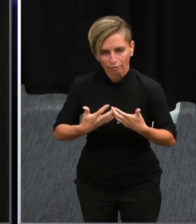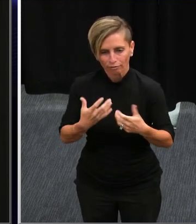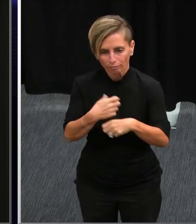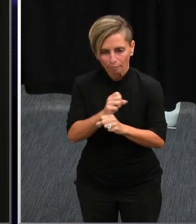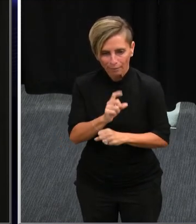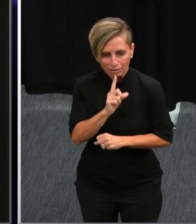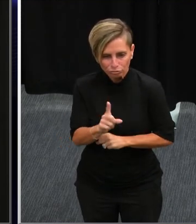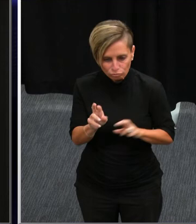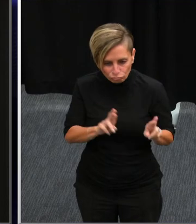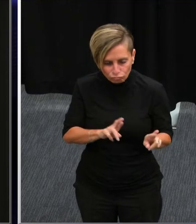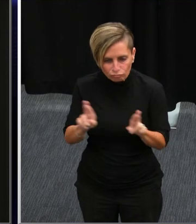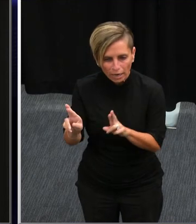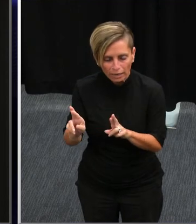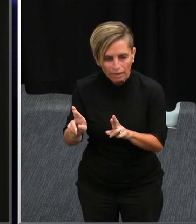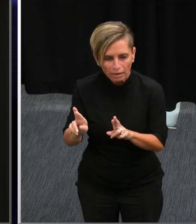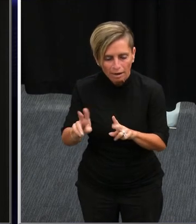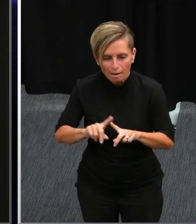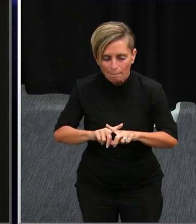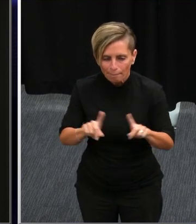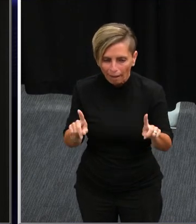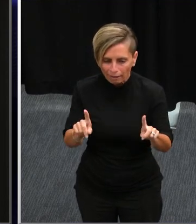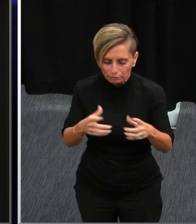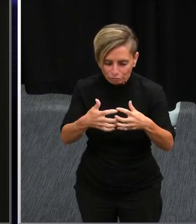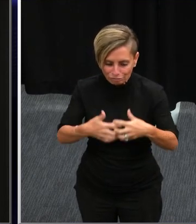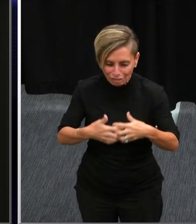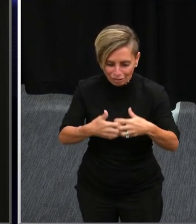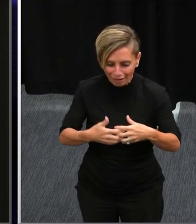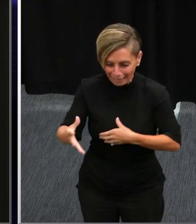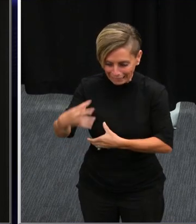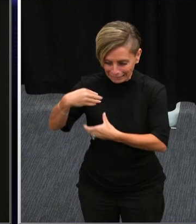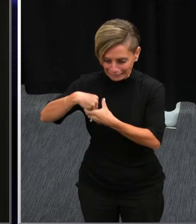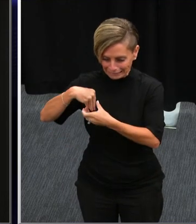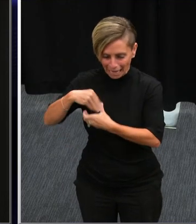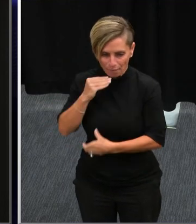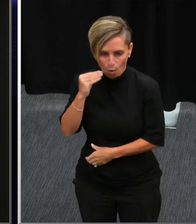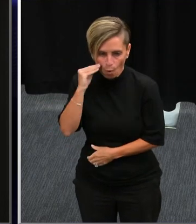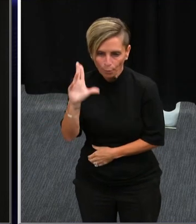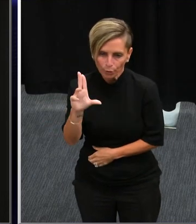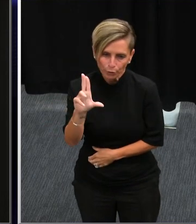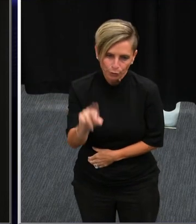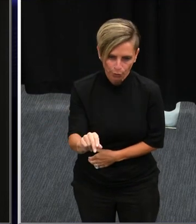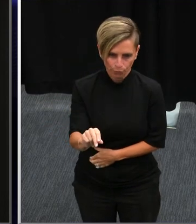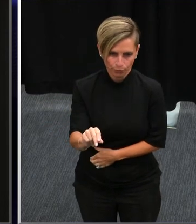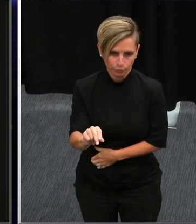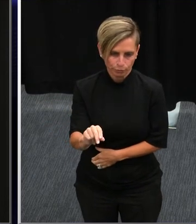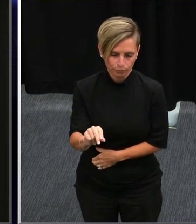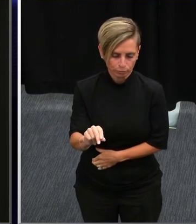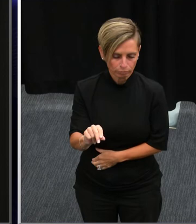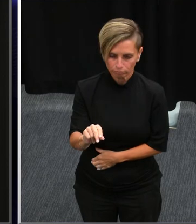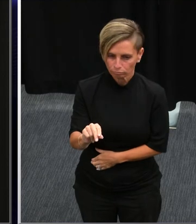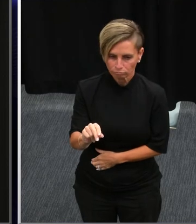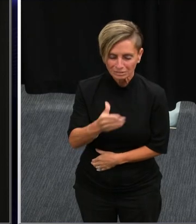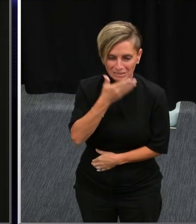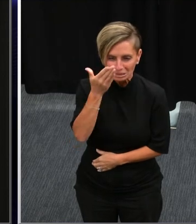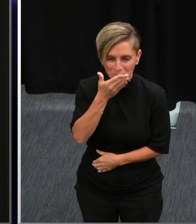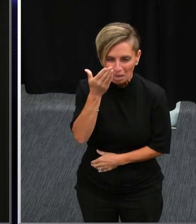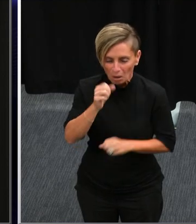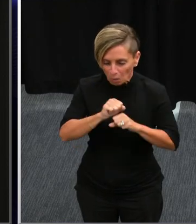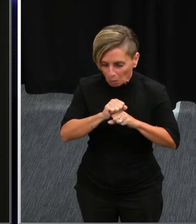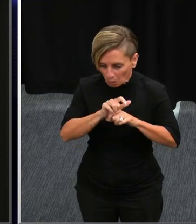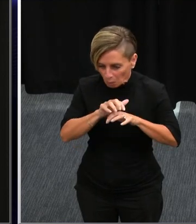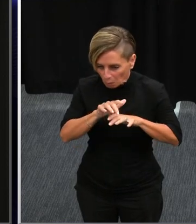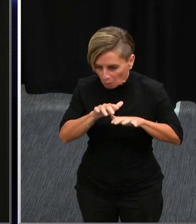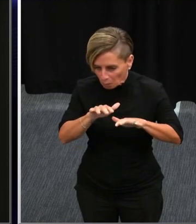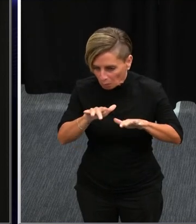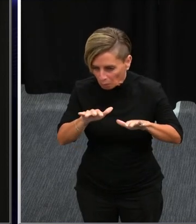to go, but please do not move it inside, and please do not move it into your garage. Those fumes can go through the house, and